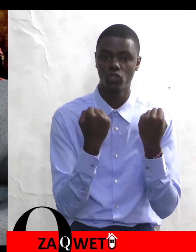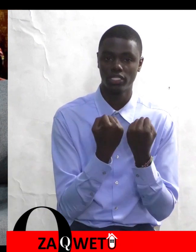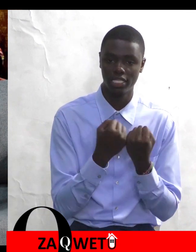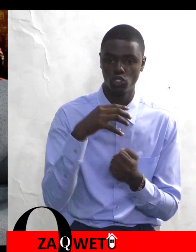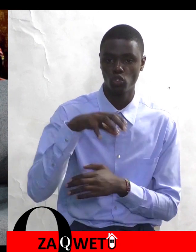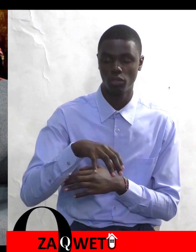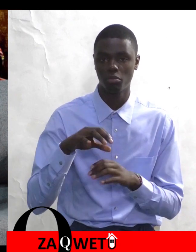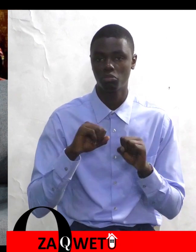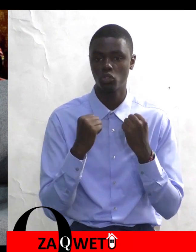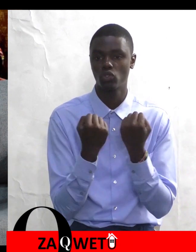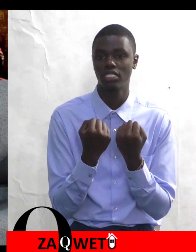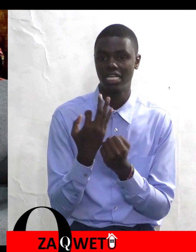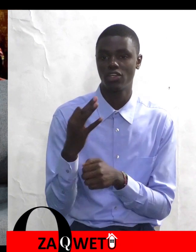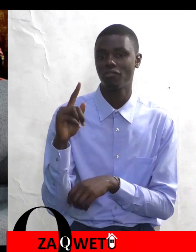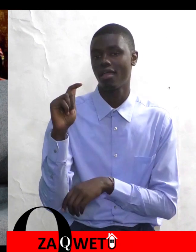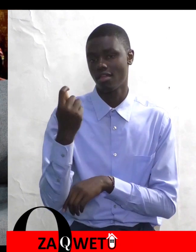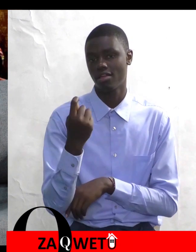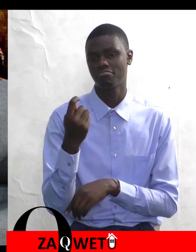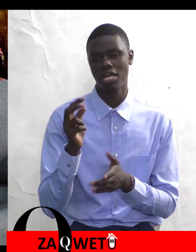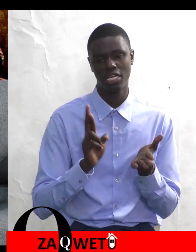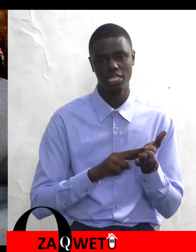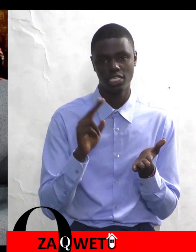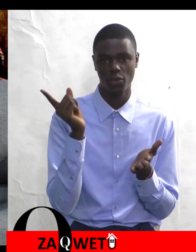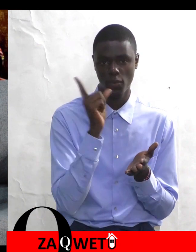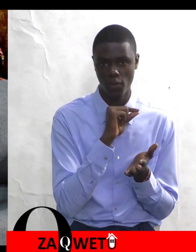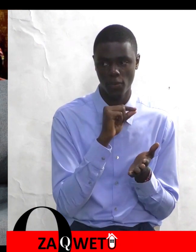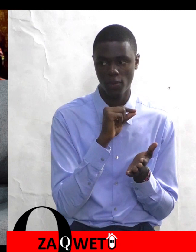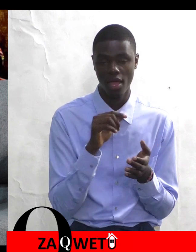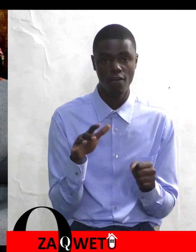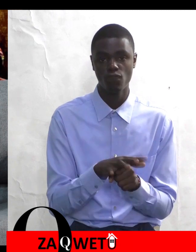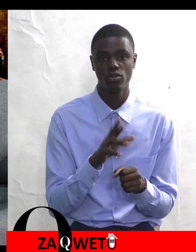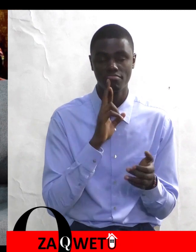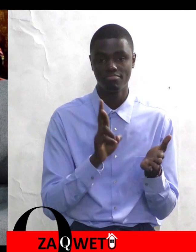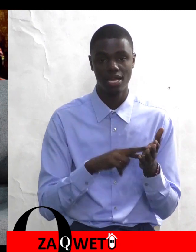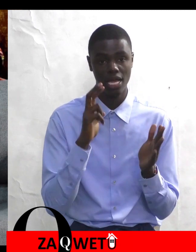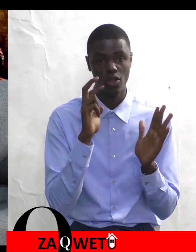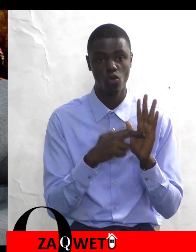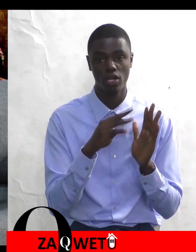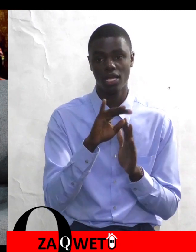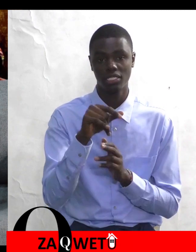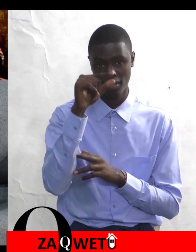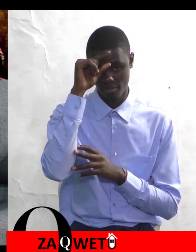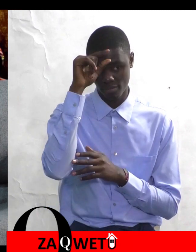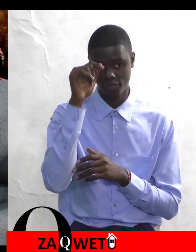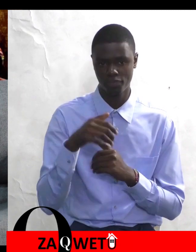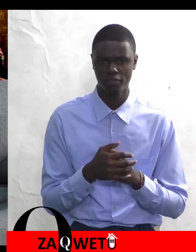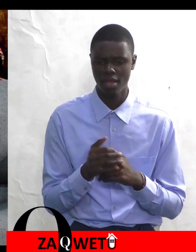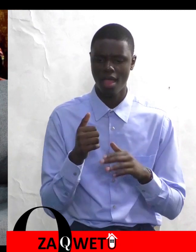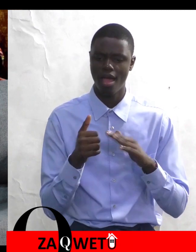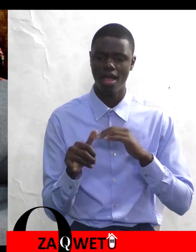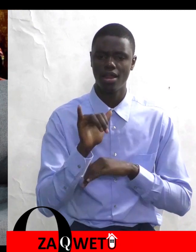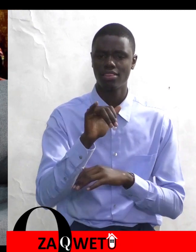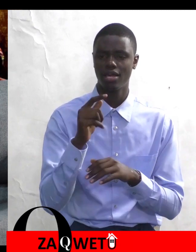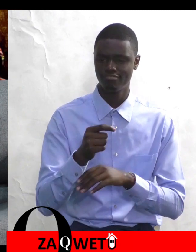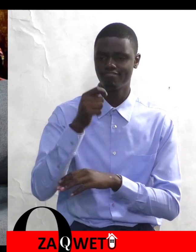our society, we have Short Stature Society of Kenya. Mm-hmm. Yeah, it's registered, fully registered, recognized by